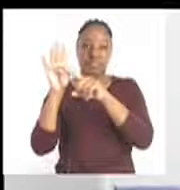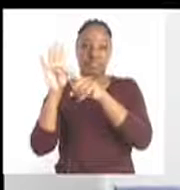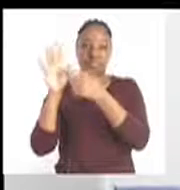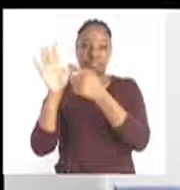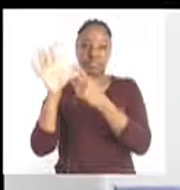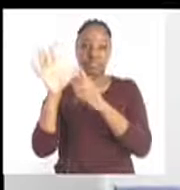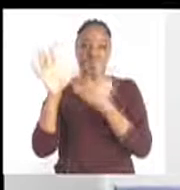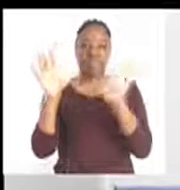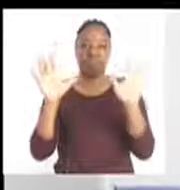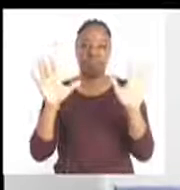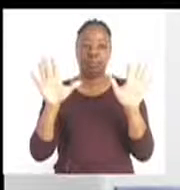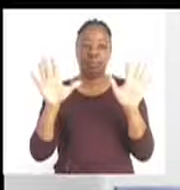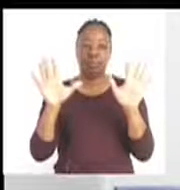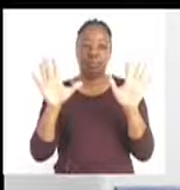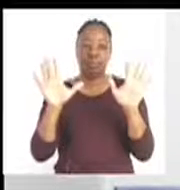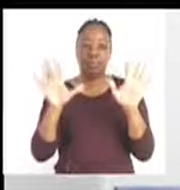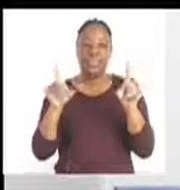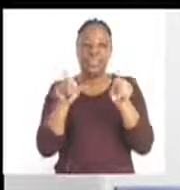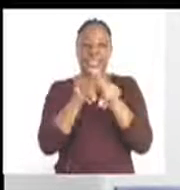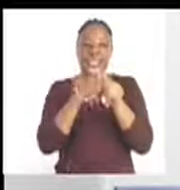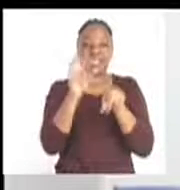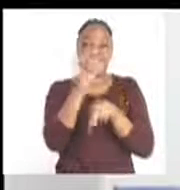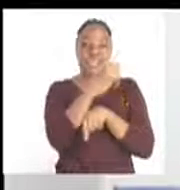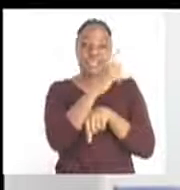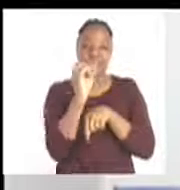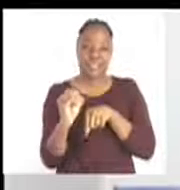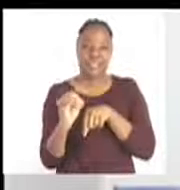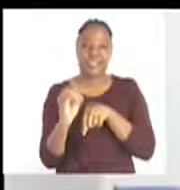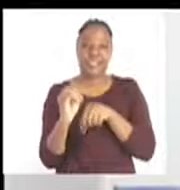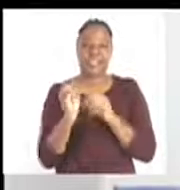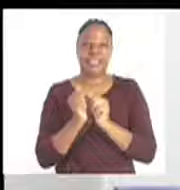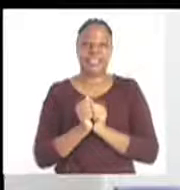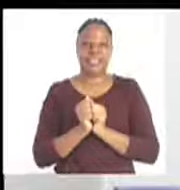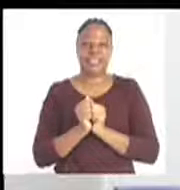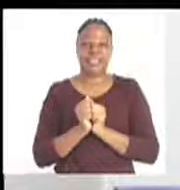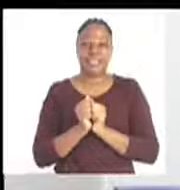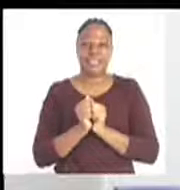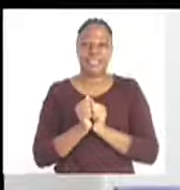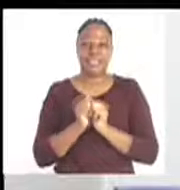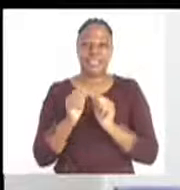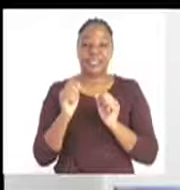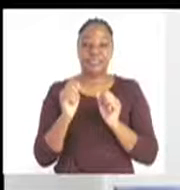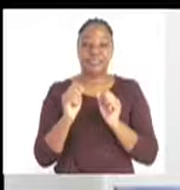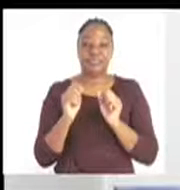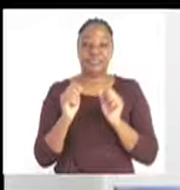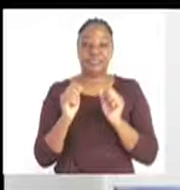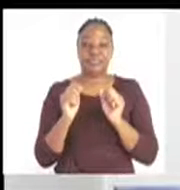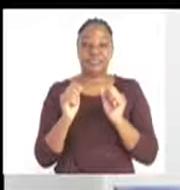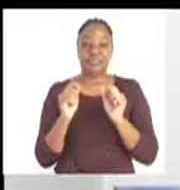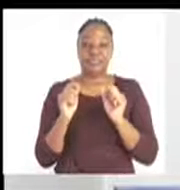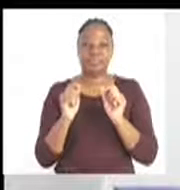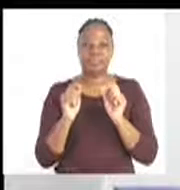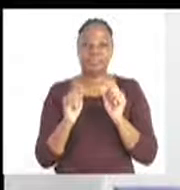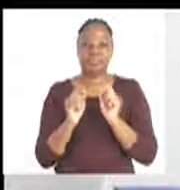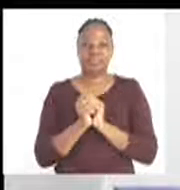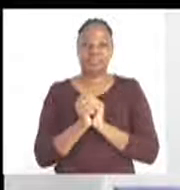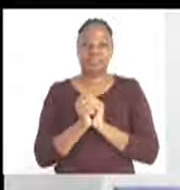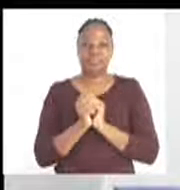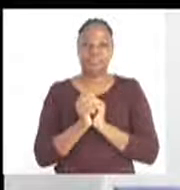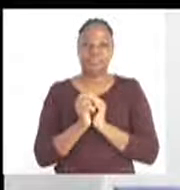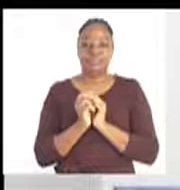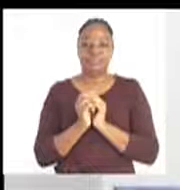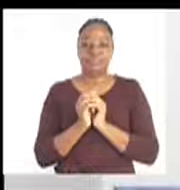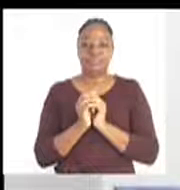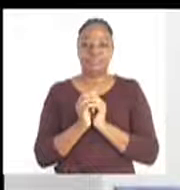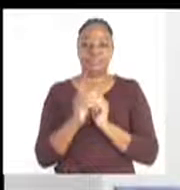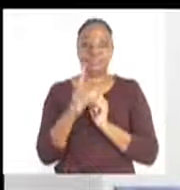becomes 10. So our answer is correct. 1 plus 9 equals 10. You're